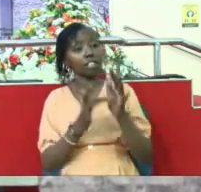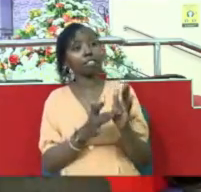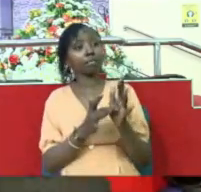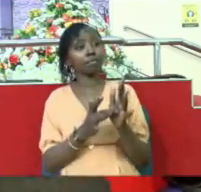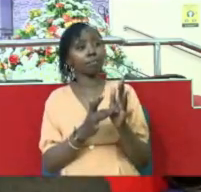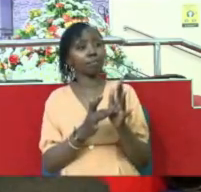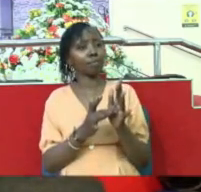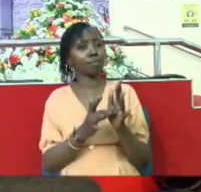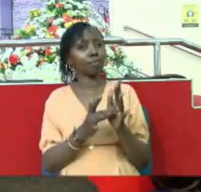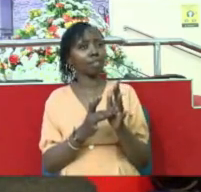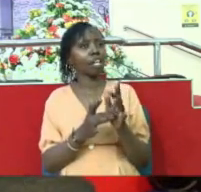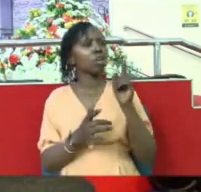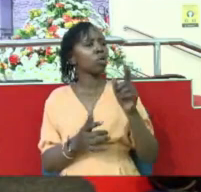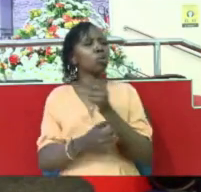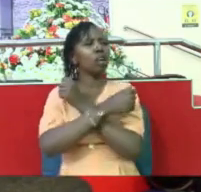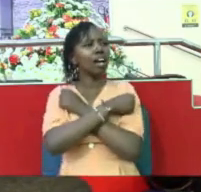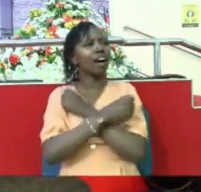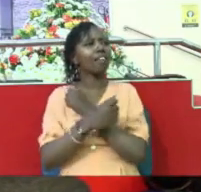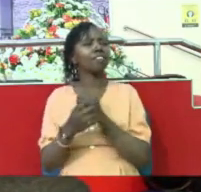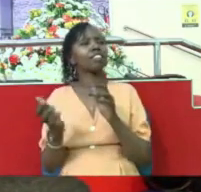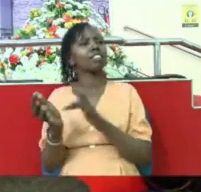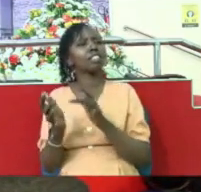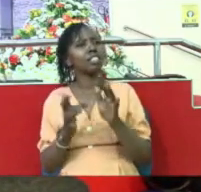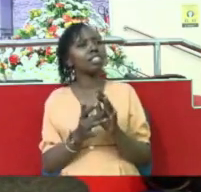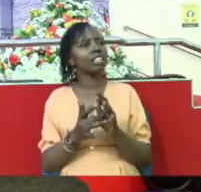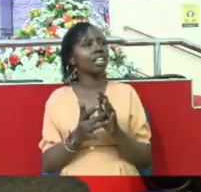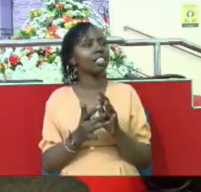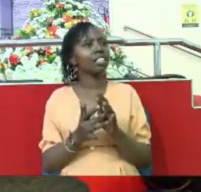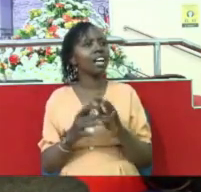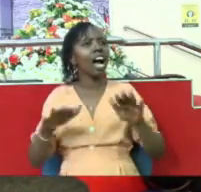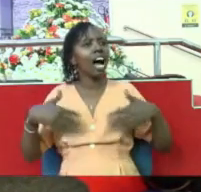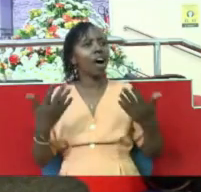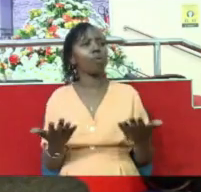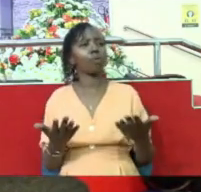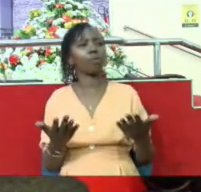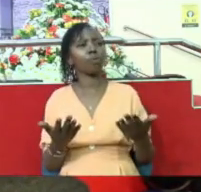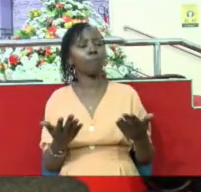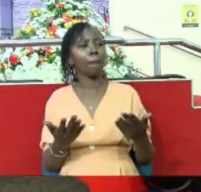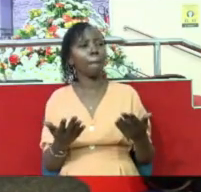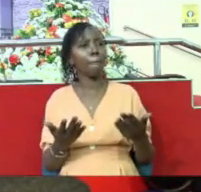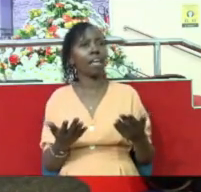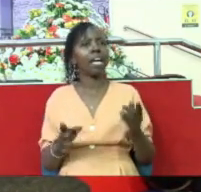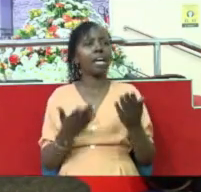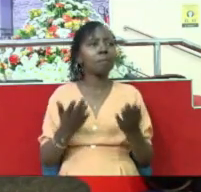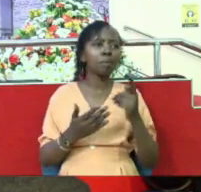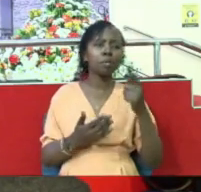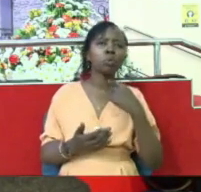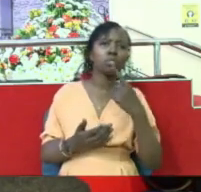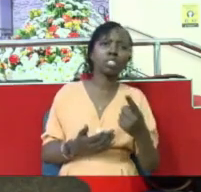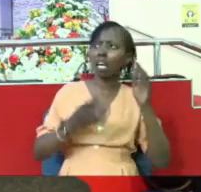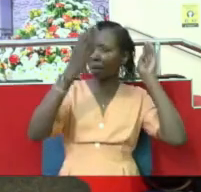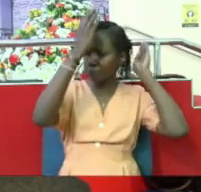How much do you love the Lord Jesus? And some of you are saying, Bishop, you know, I was here